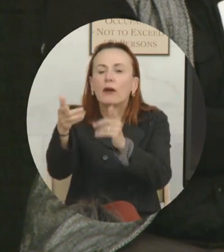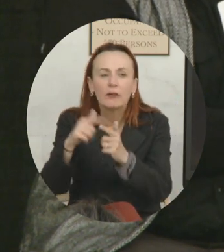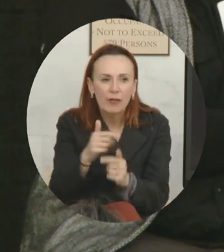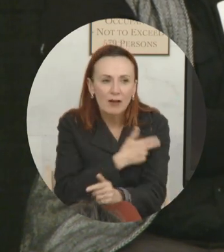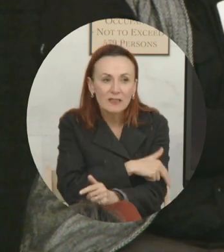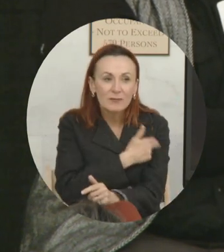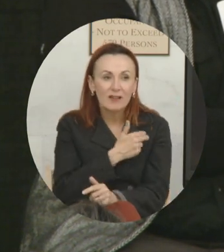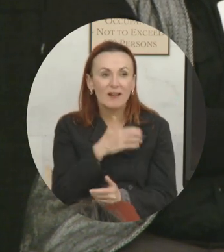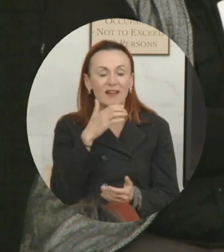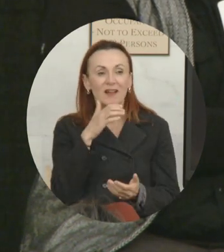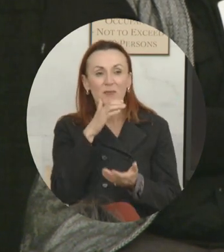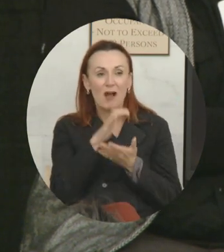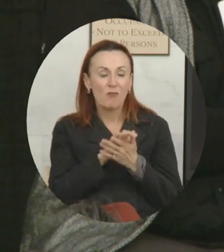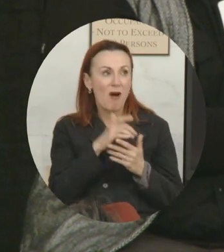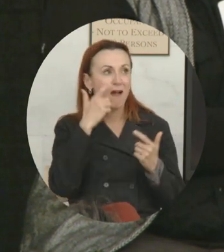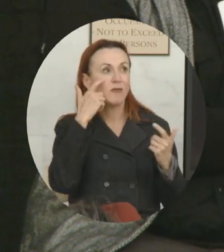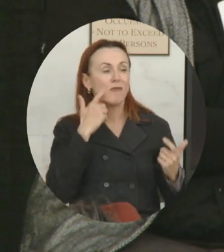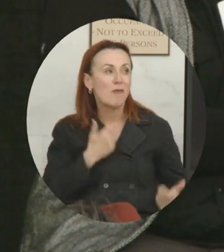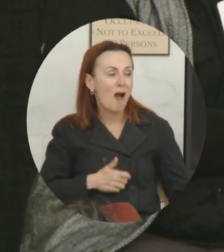baby in the car."